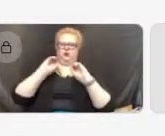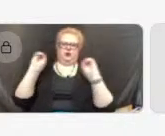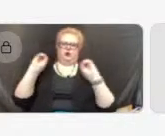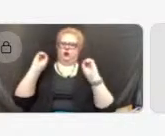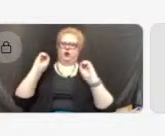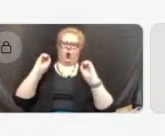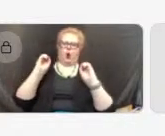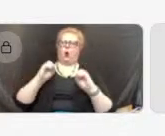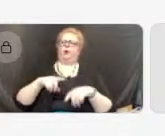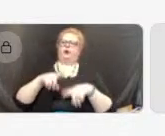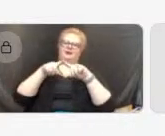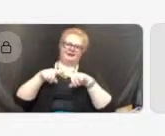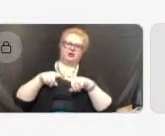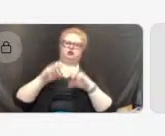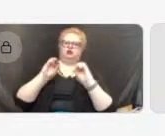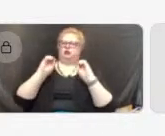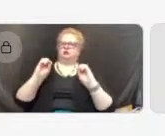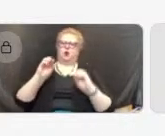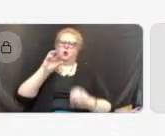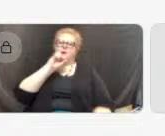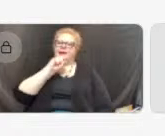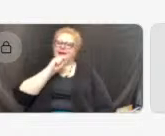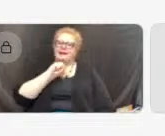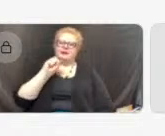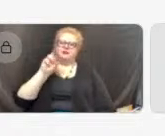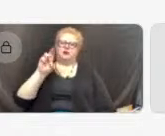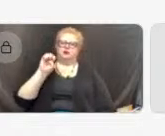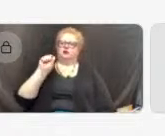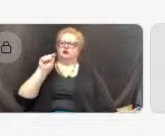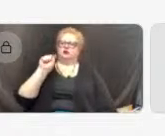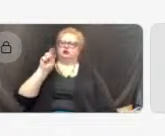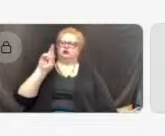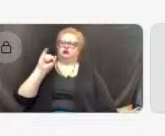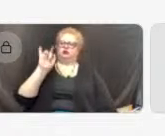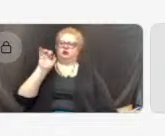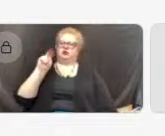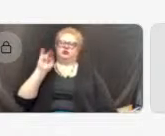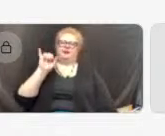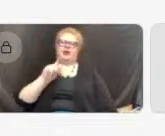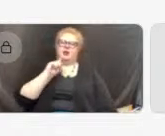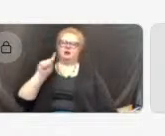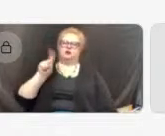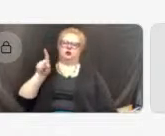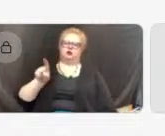as far as age restriction. That is a zoning matter. Okay.